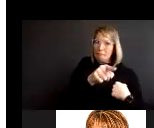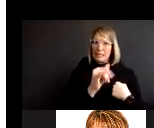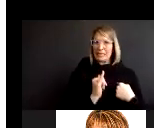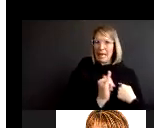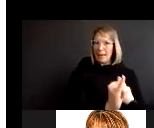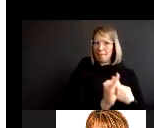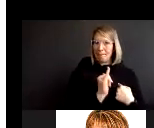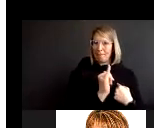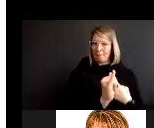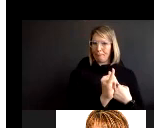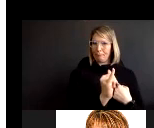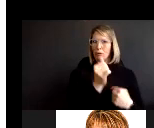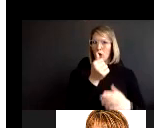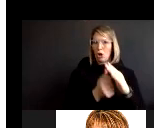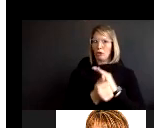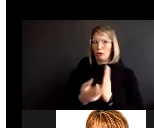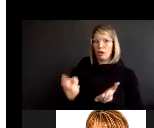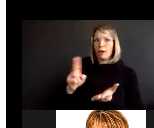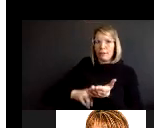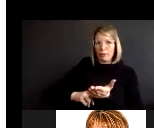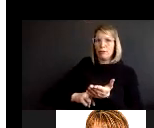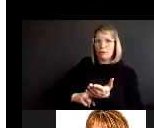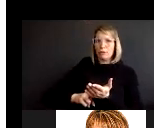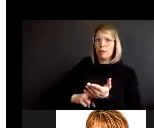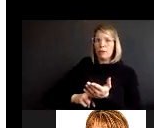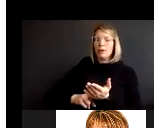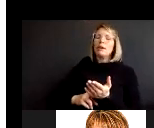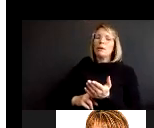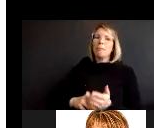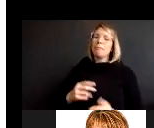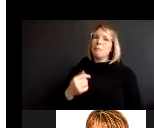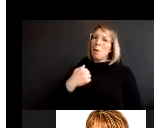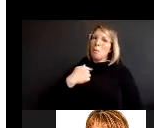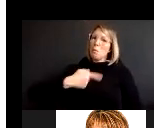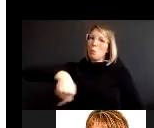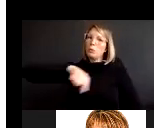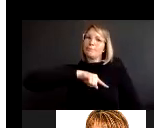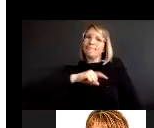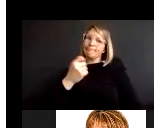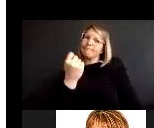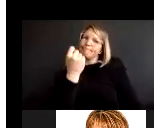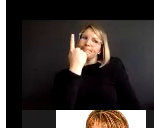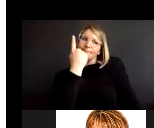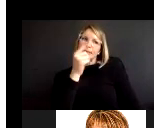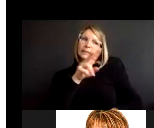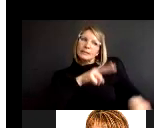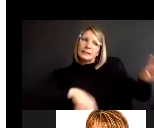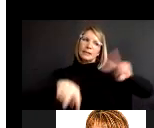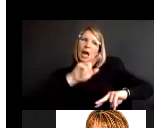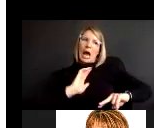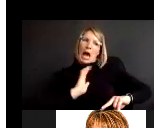already a solid piece of legislation, but we've really been focusing on procedural protections for